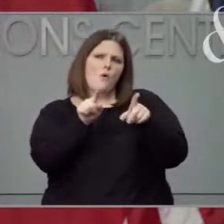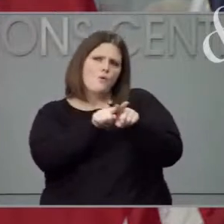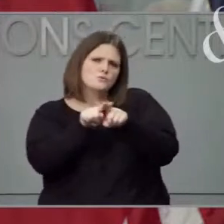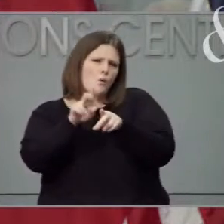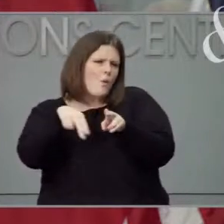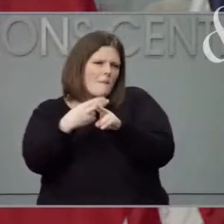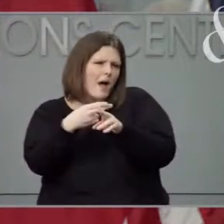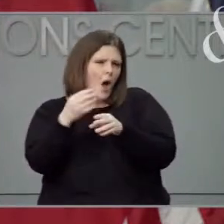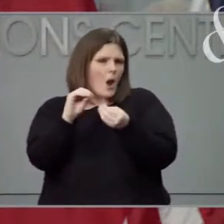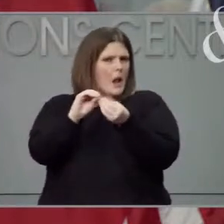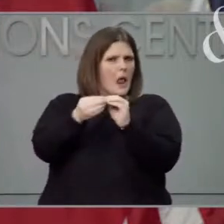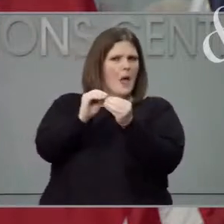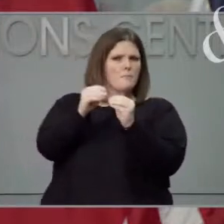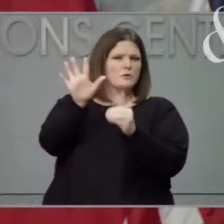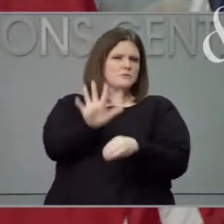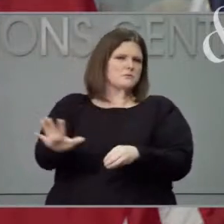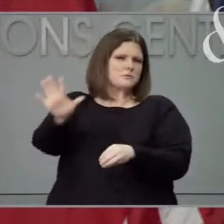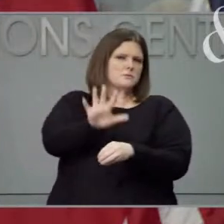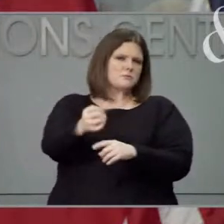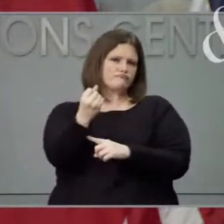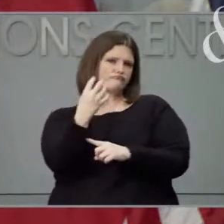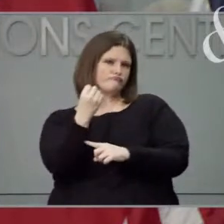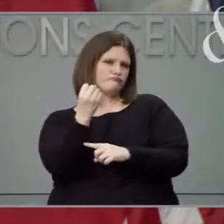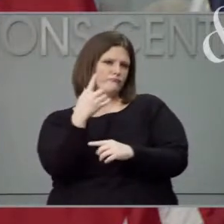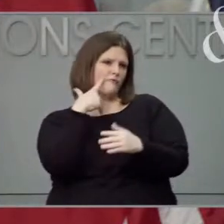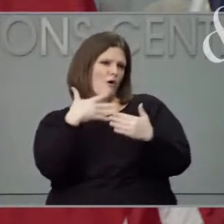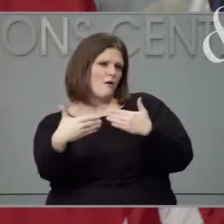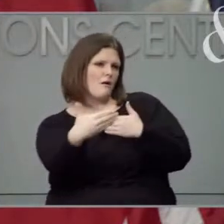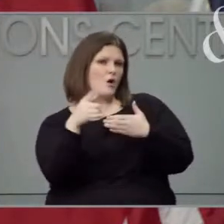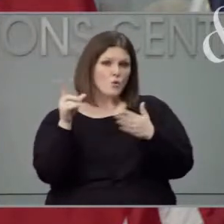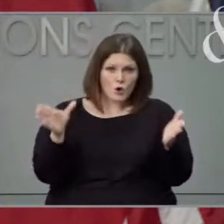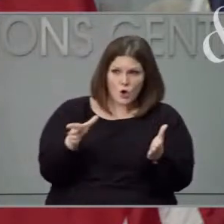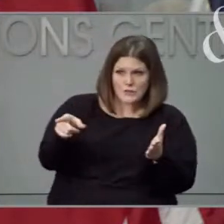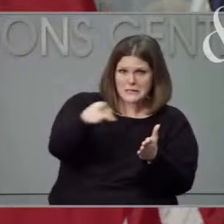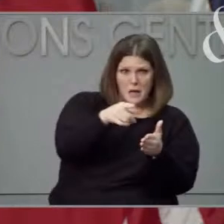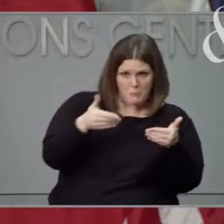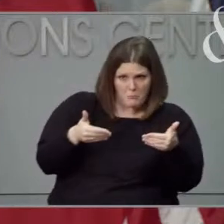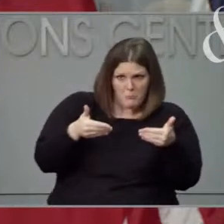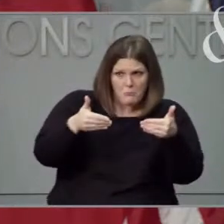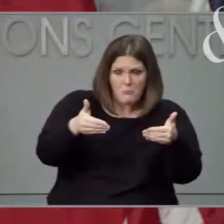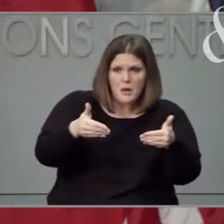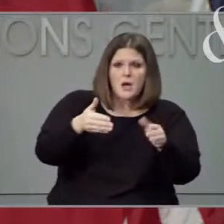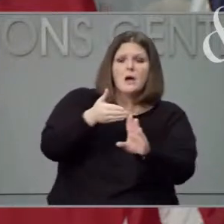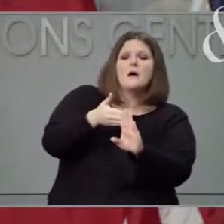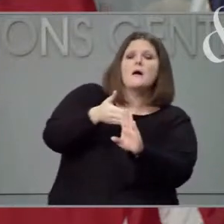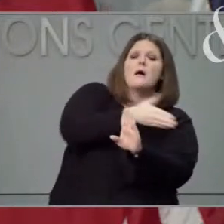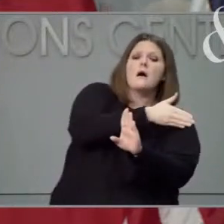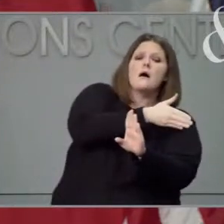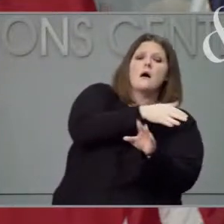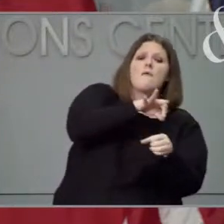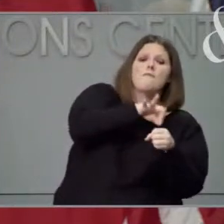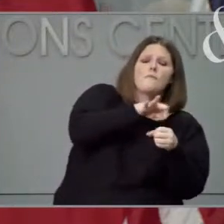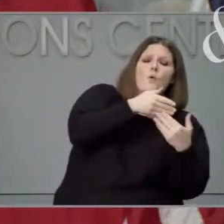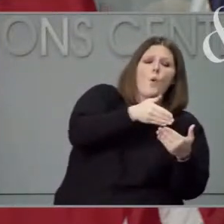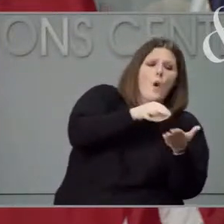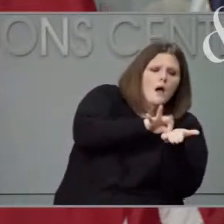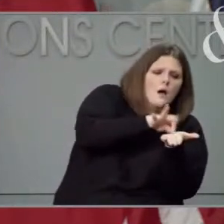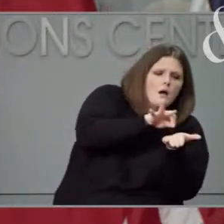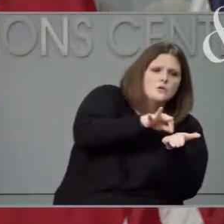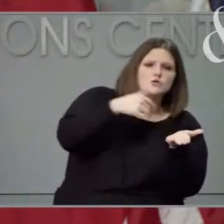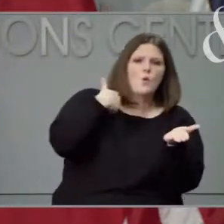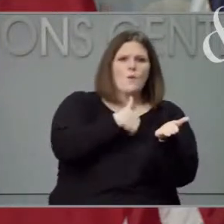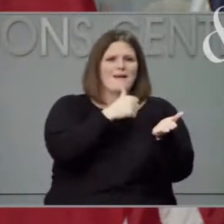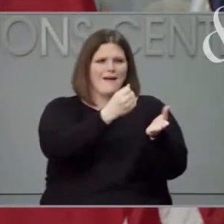November 12th, or is that something you would encourage the counties to do? Think about holding these public meetings sooner so that we can get additional absentee ballot